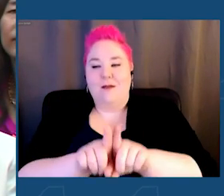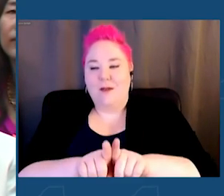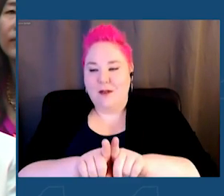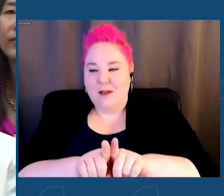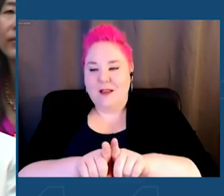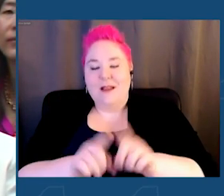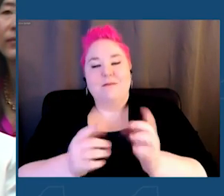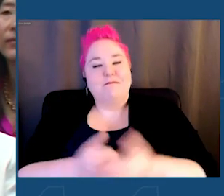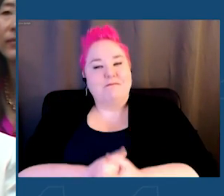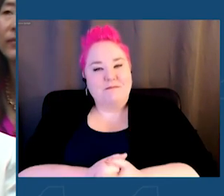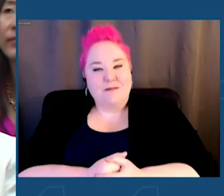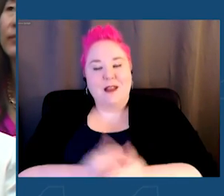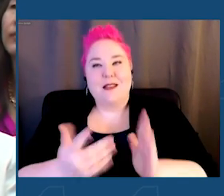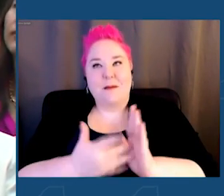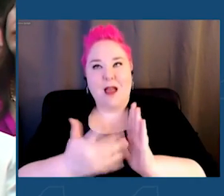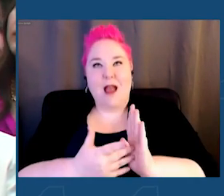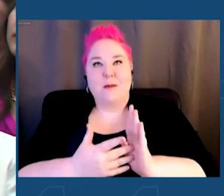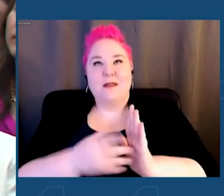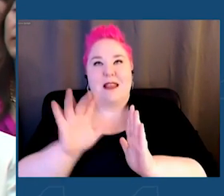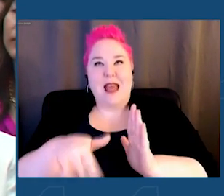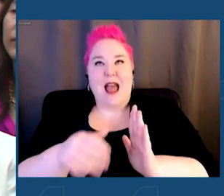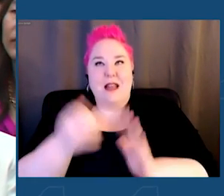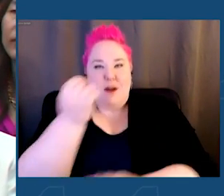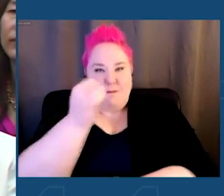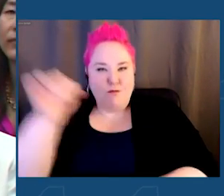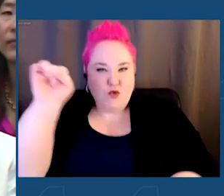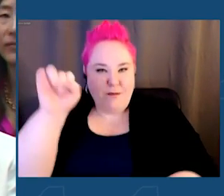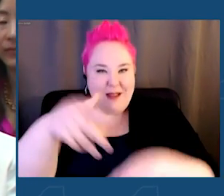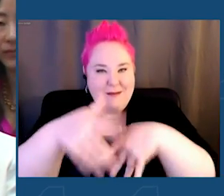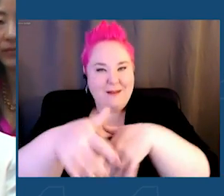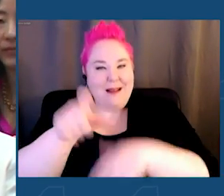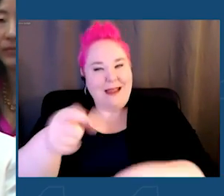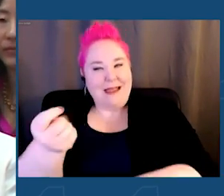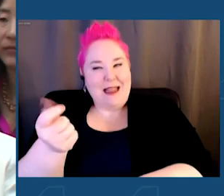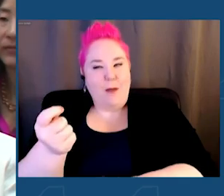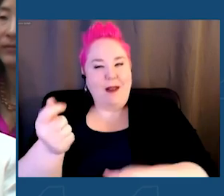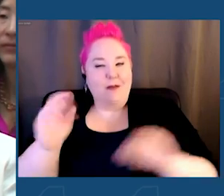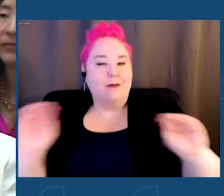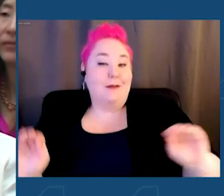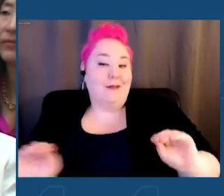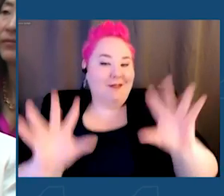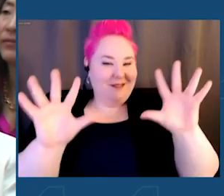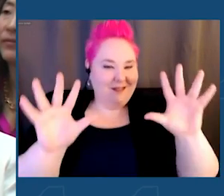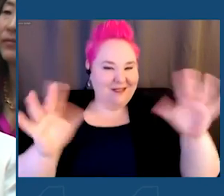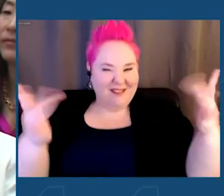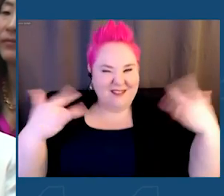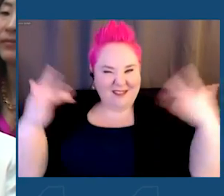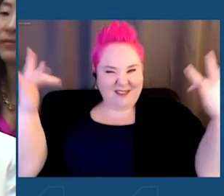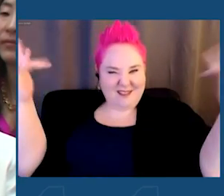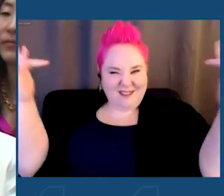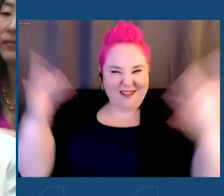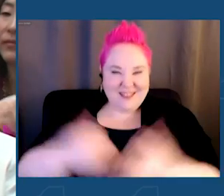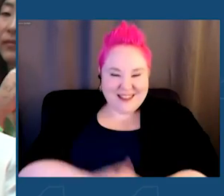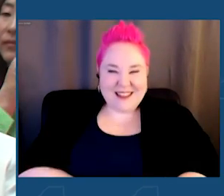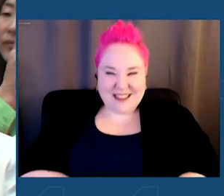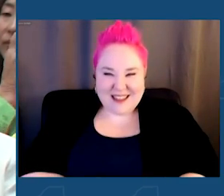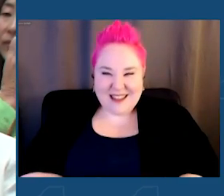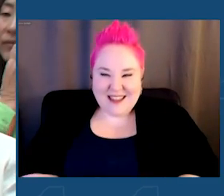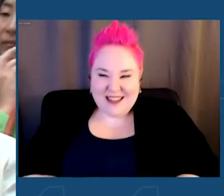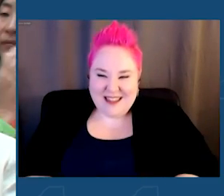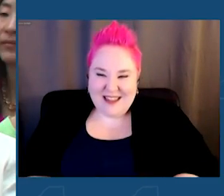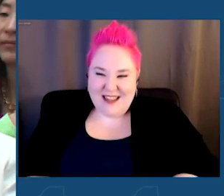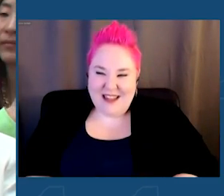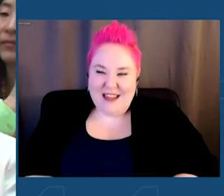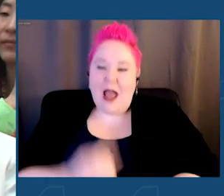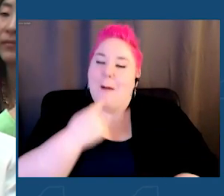sometimes a movement needs a little bit of pizzazz. Right? Come on now. Because I'm just saying,